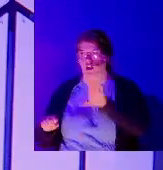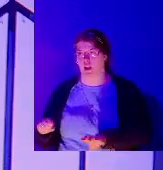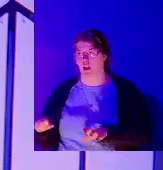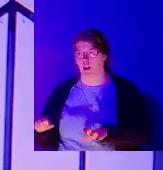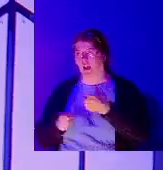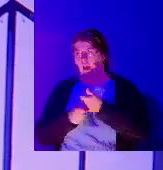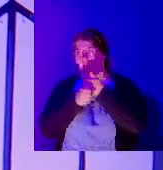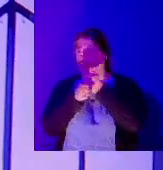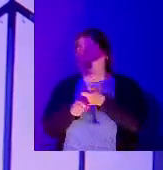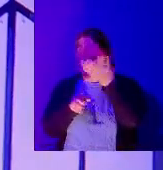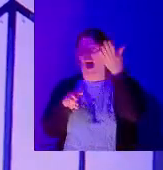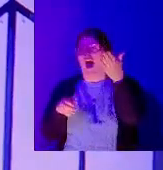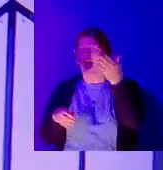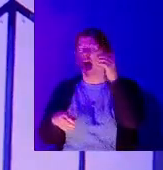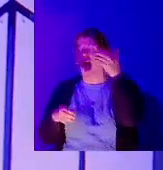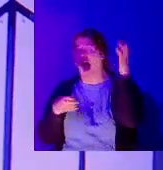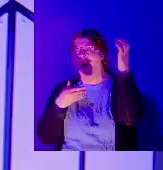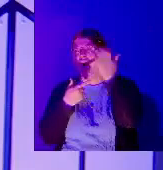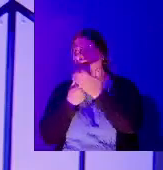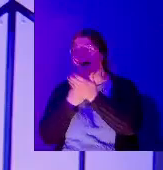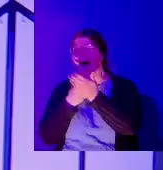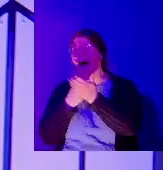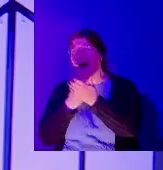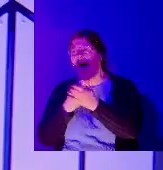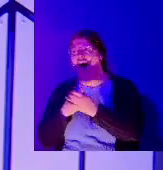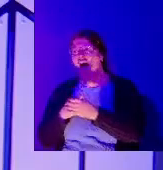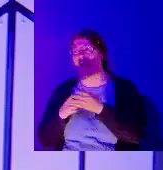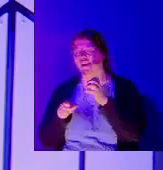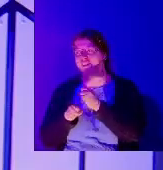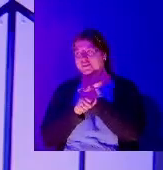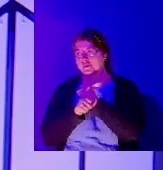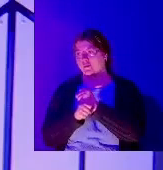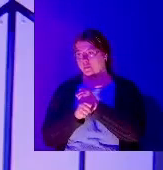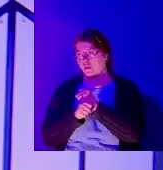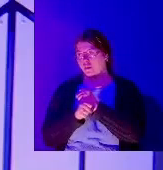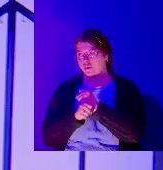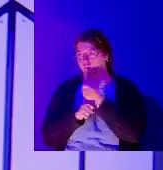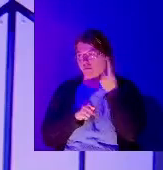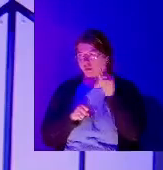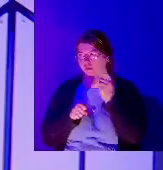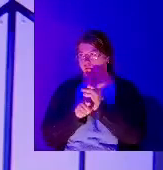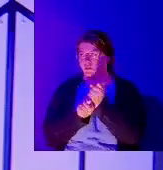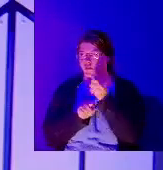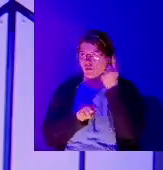and then you would fight for us, Lord God. In Jesus' name, amen.